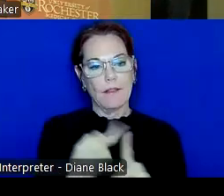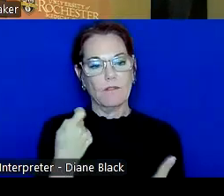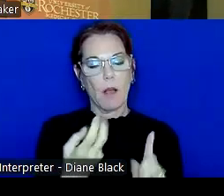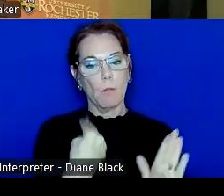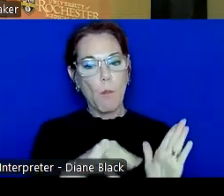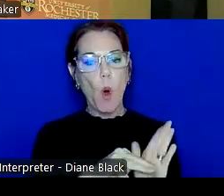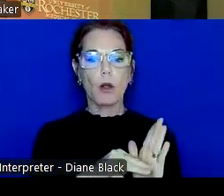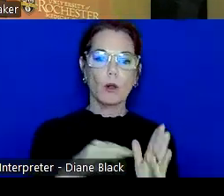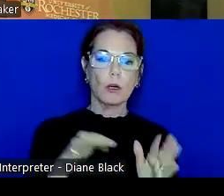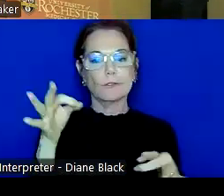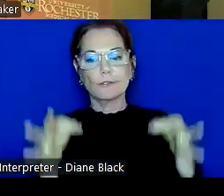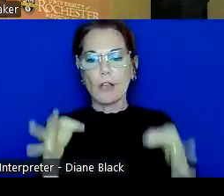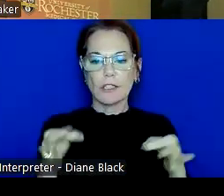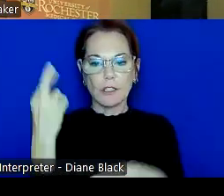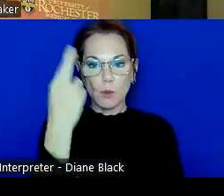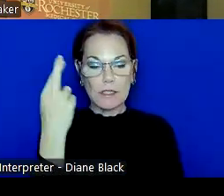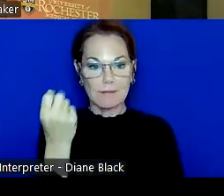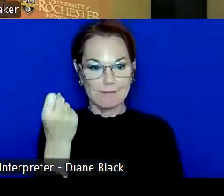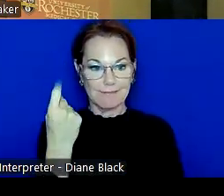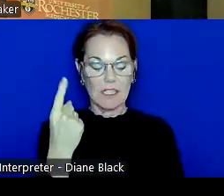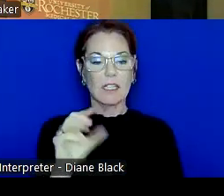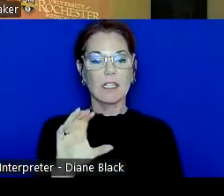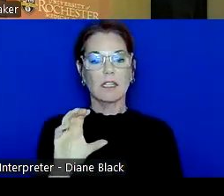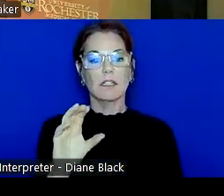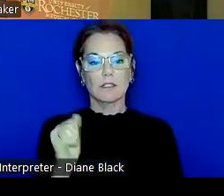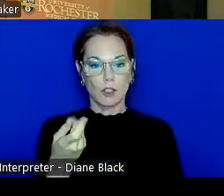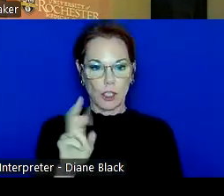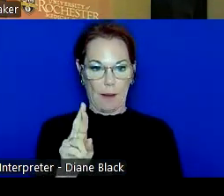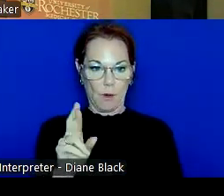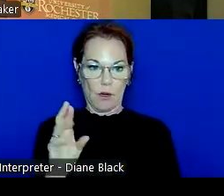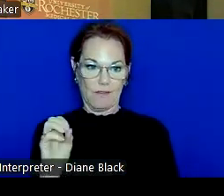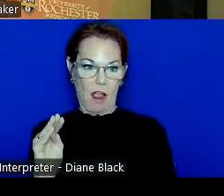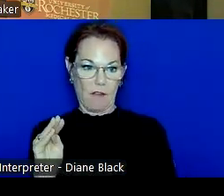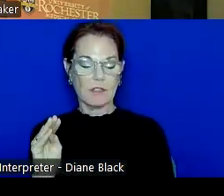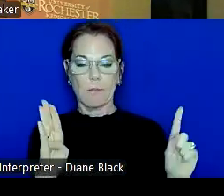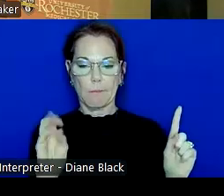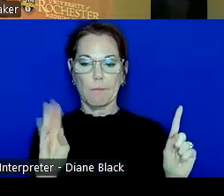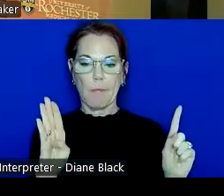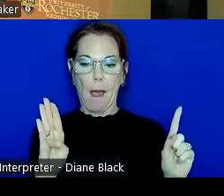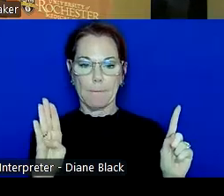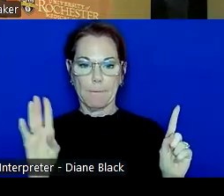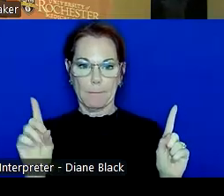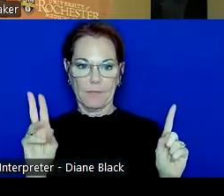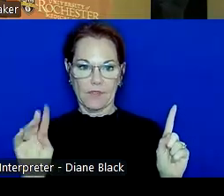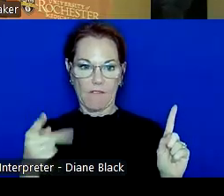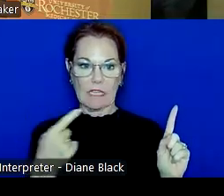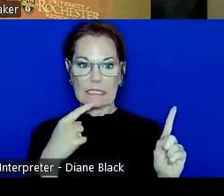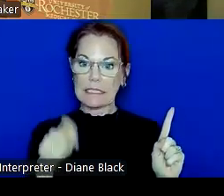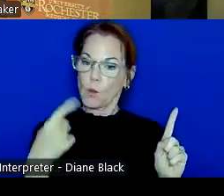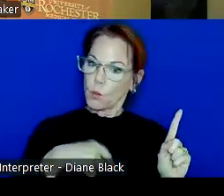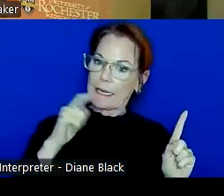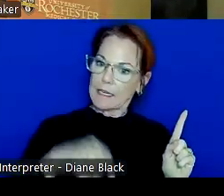or justice cause. The Chamber of Commerce is saying, Bob Duffy, that this is something we need to look at. He's saying right now in